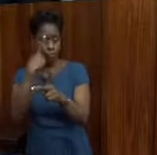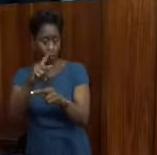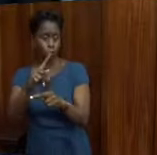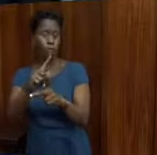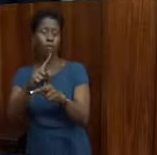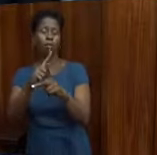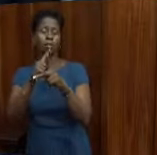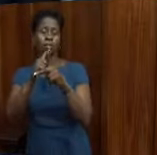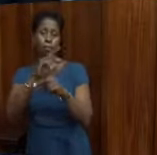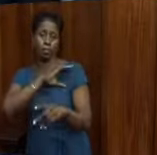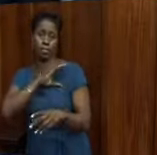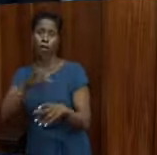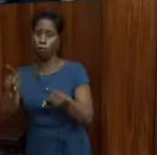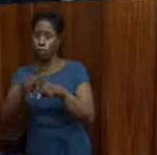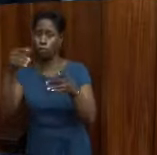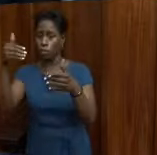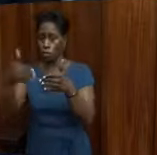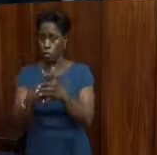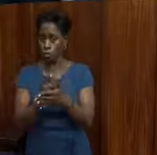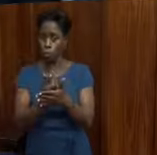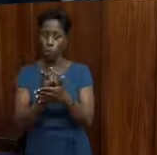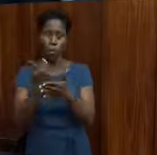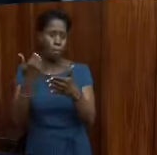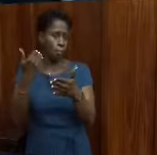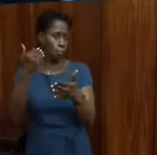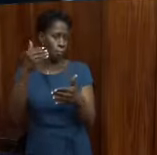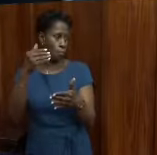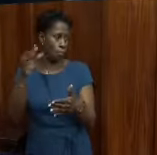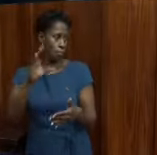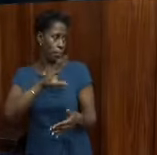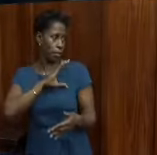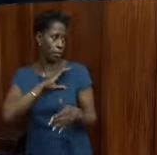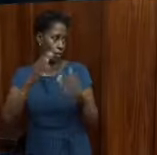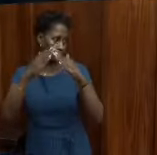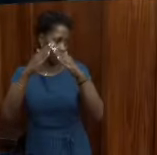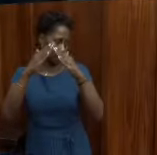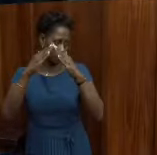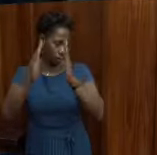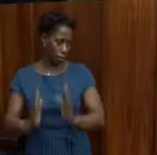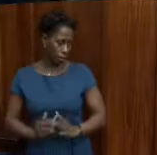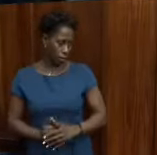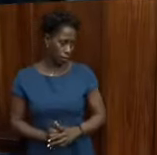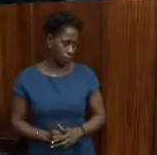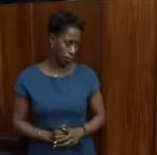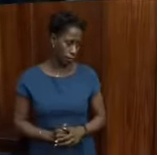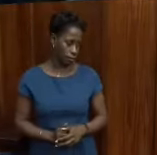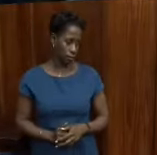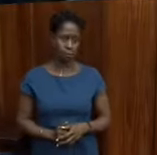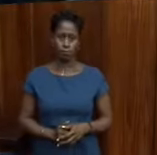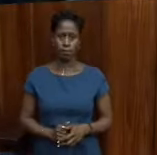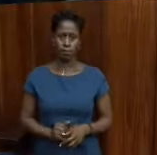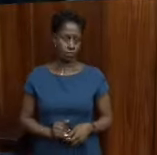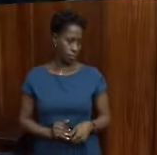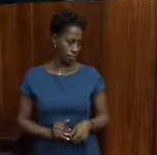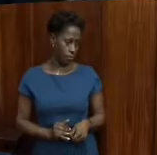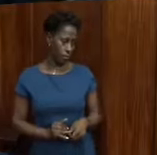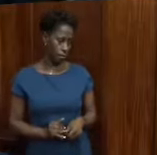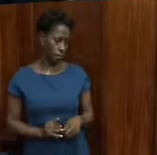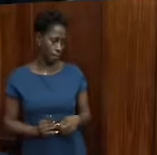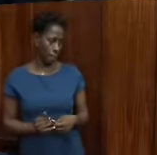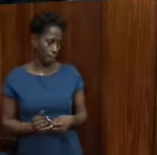police headquarters. Mr. Speaker, as we relate to our court system, there is an urgent need to address